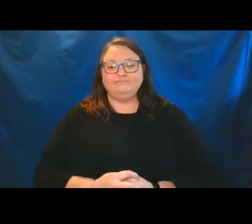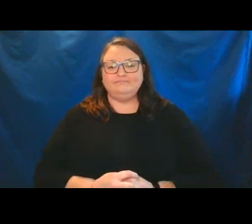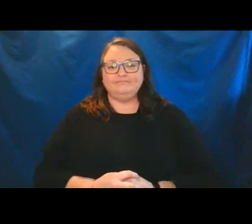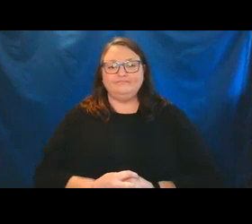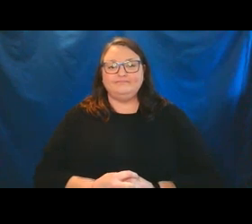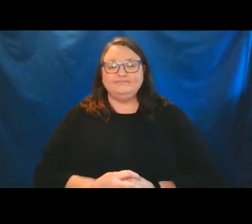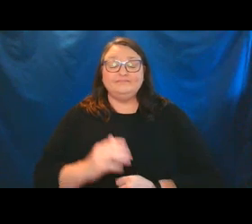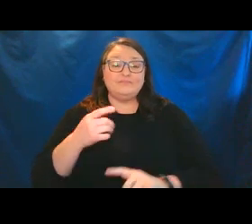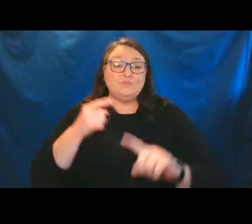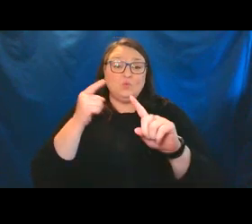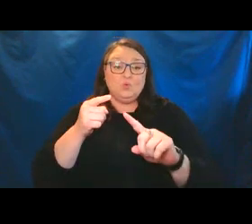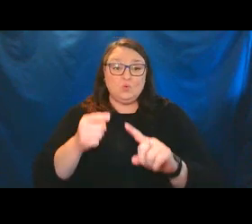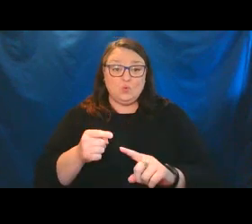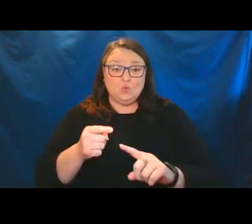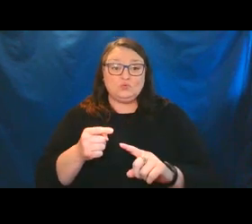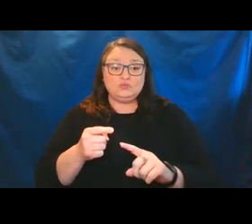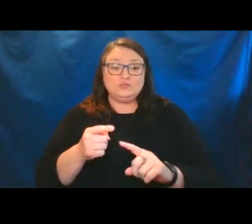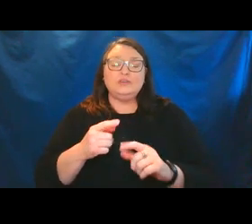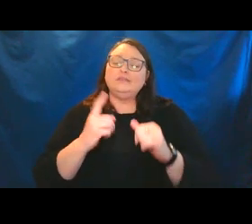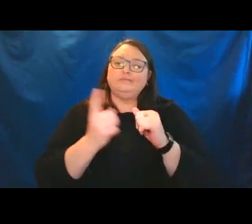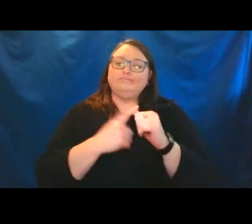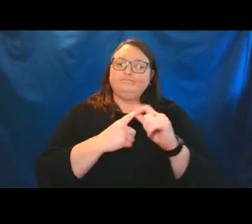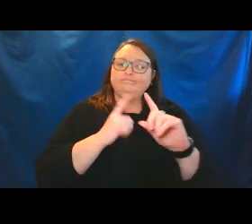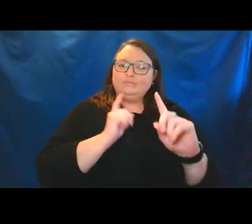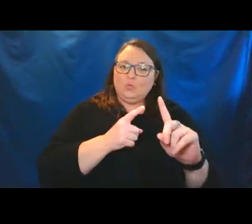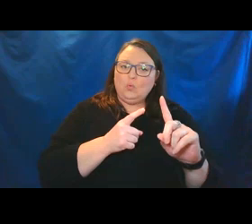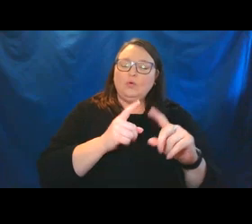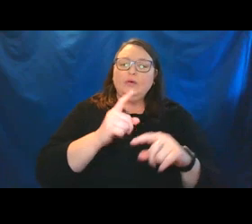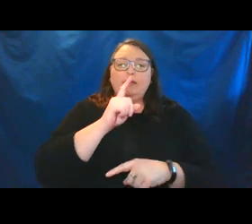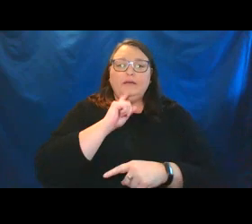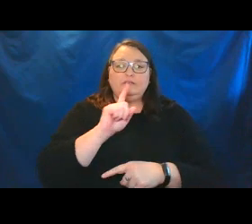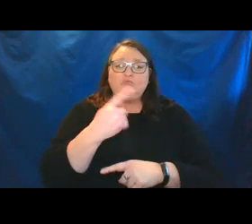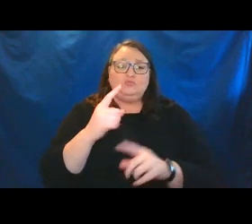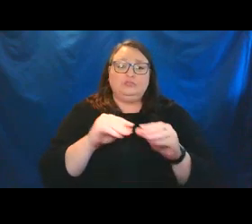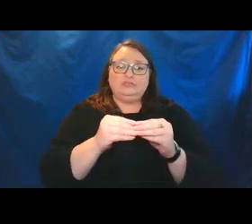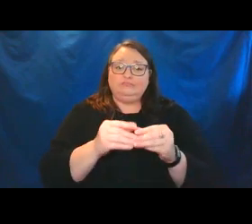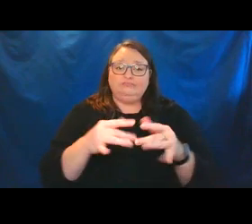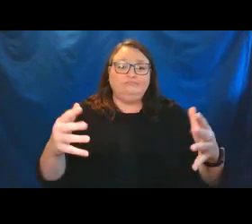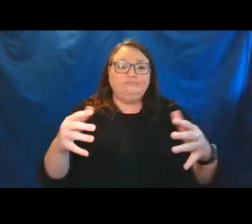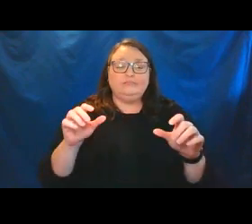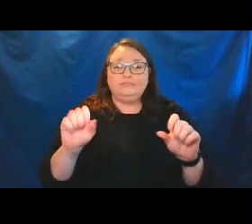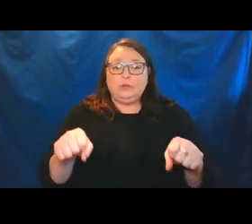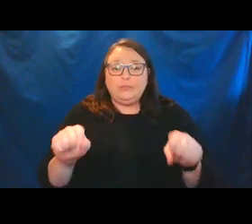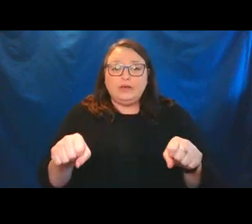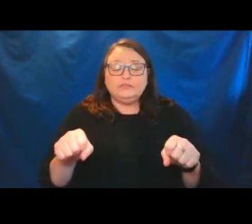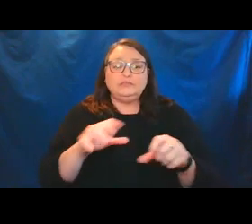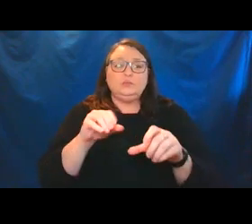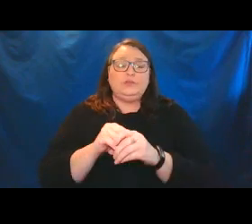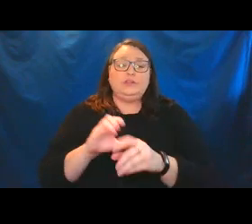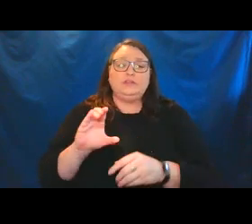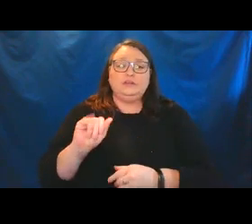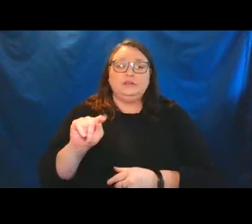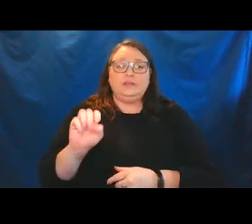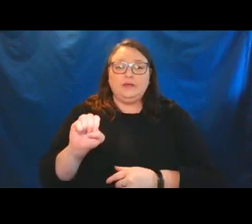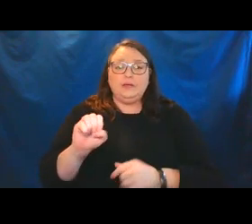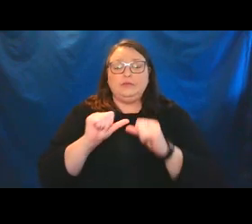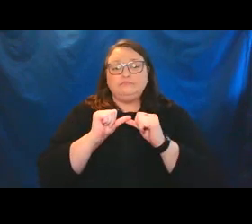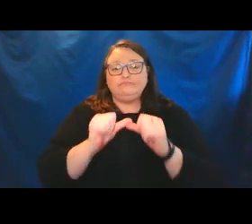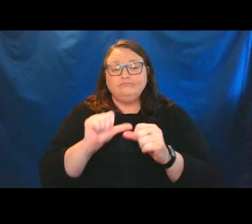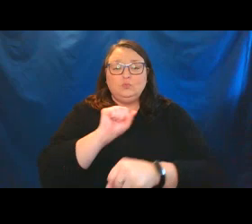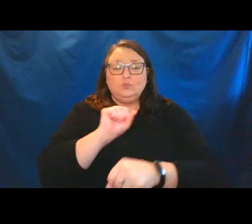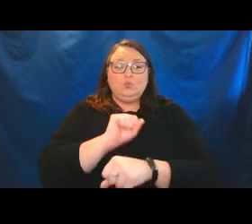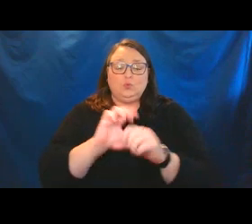Our goals and objectives. Our primary goal is to simply expand capacity in the climate resilient workforce